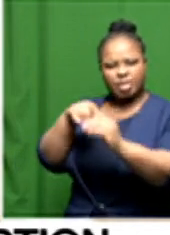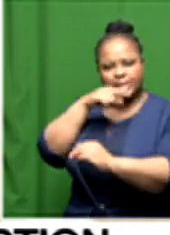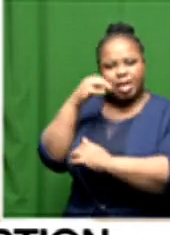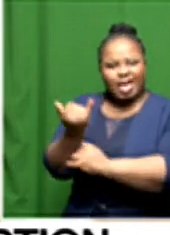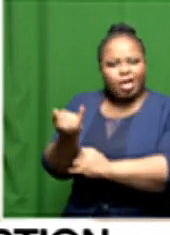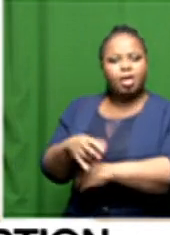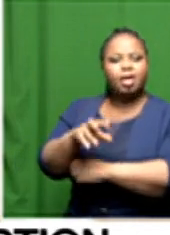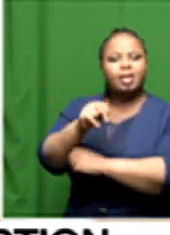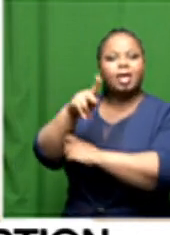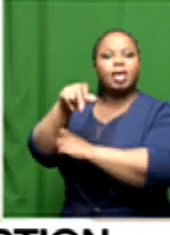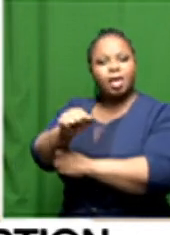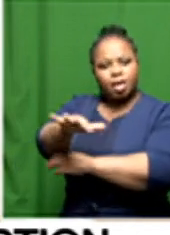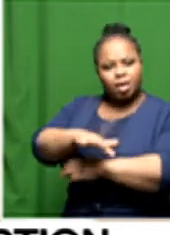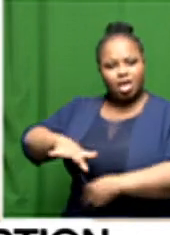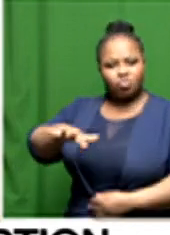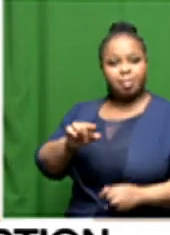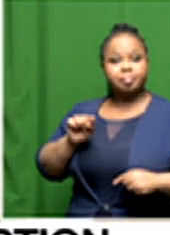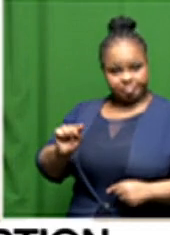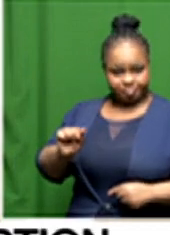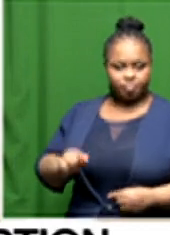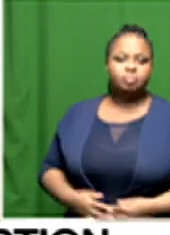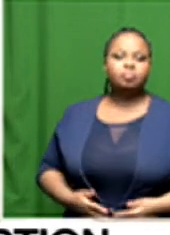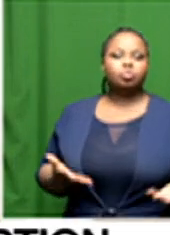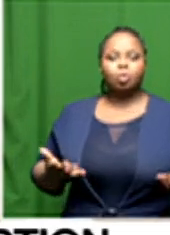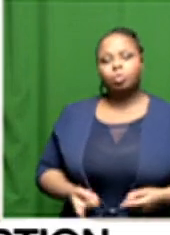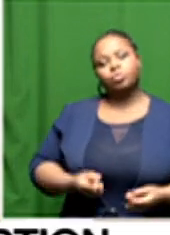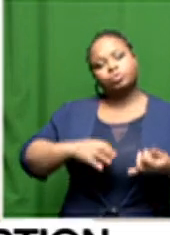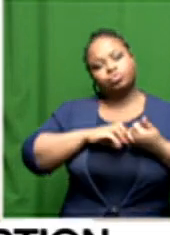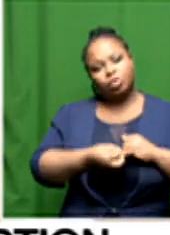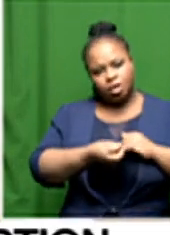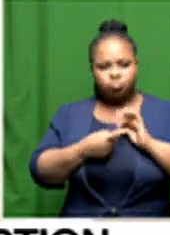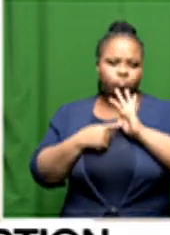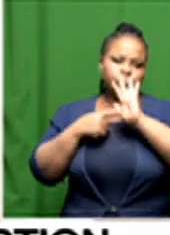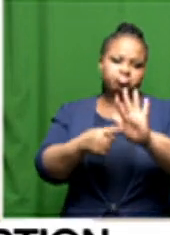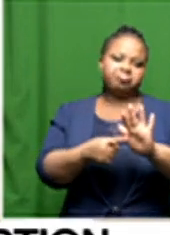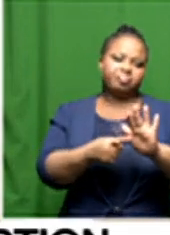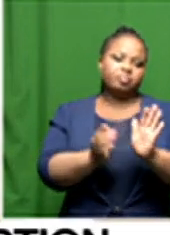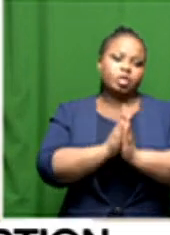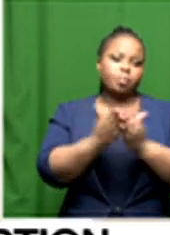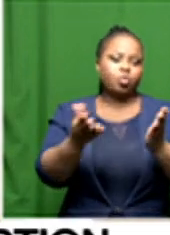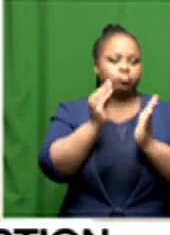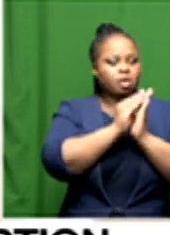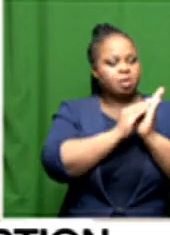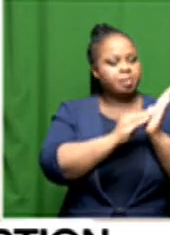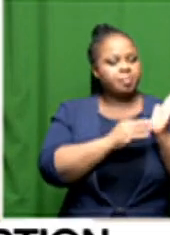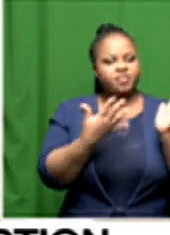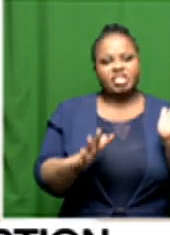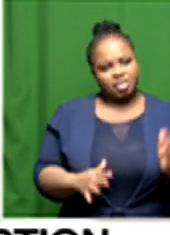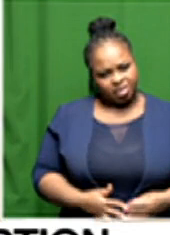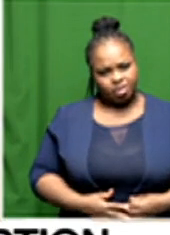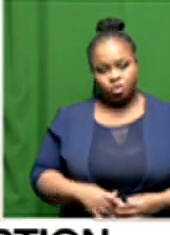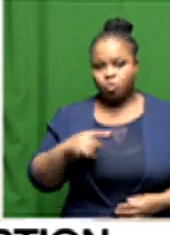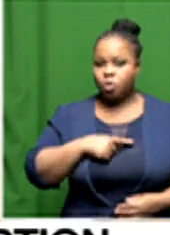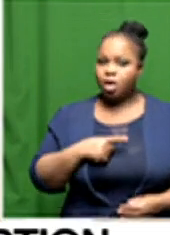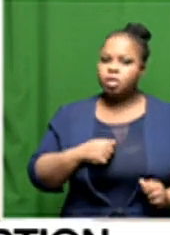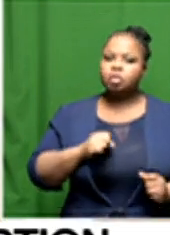So, then again, this is what we tried to bring out in the book, was that all